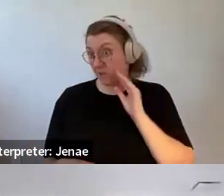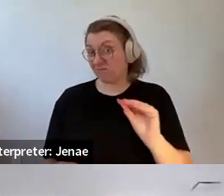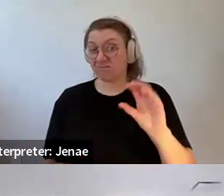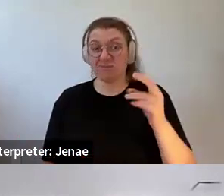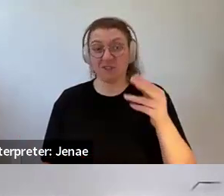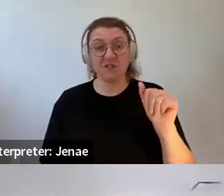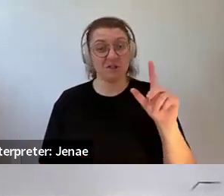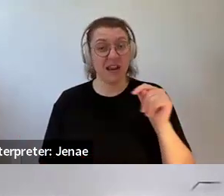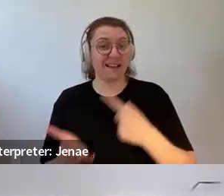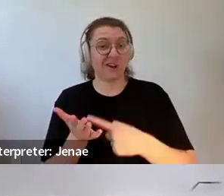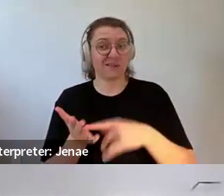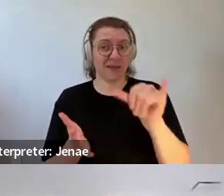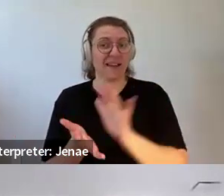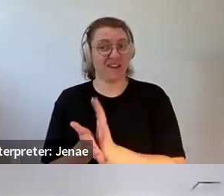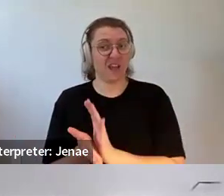chat that talks about it